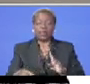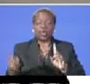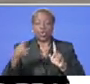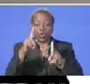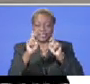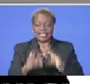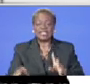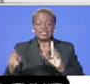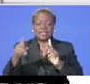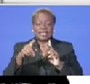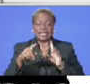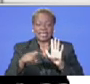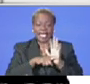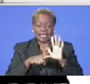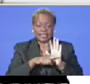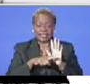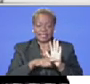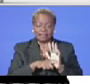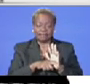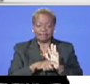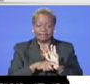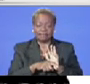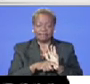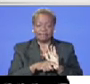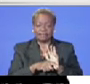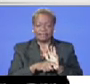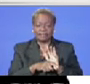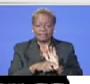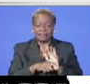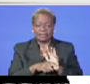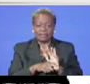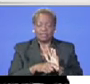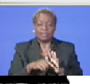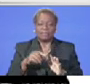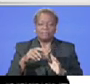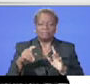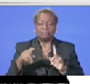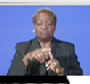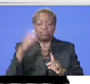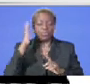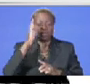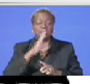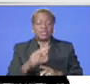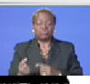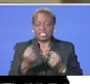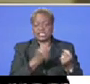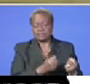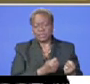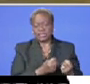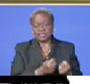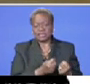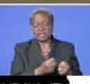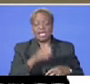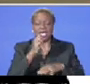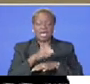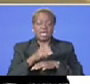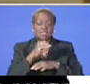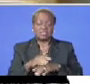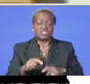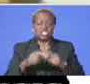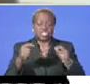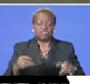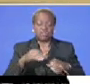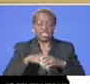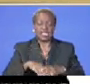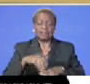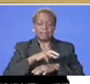agreed to adhere to the strict regime determined by health officials will be transported. Consul General in Miami, Linda Trico Mackey,